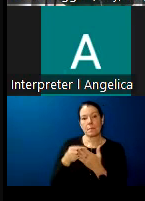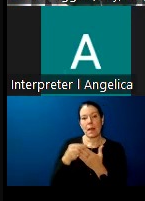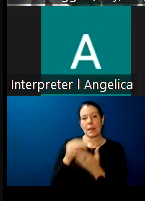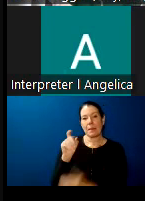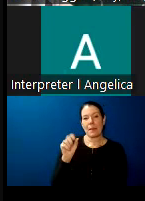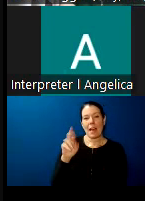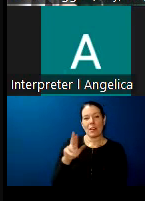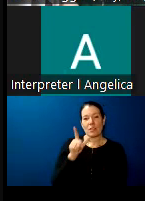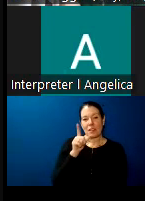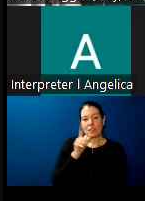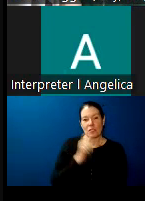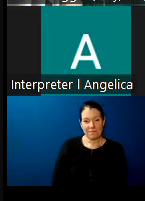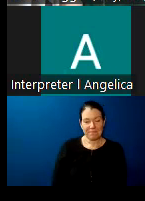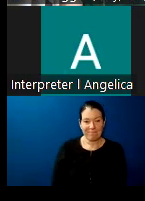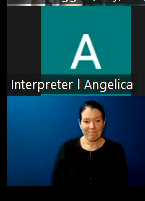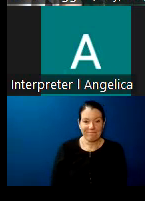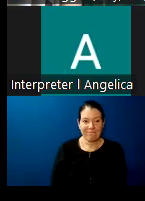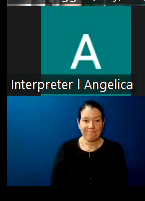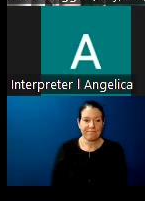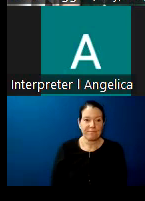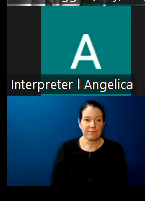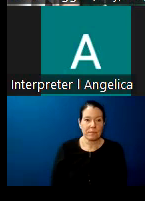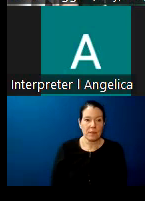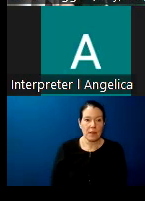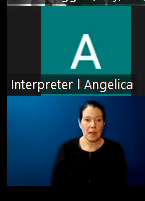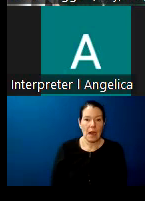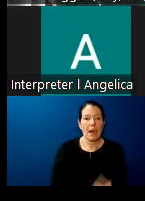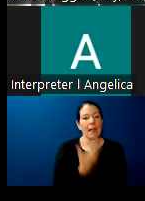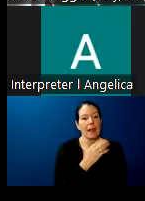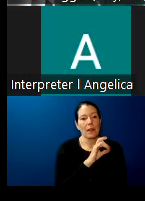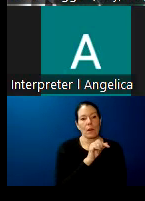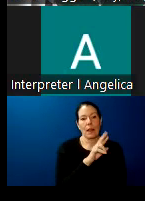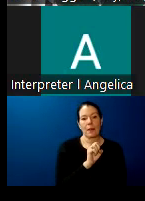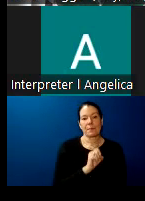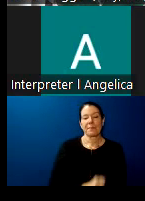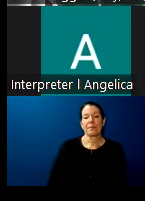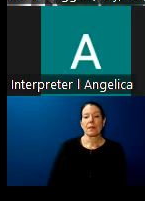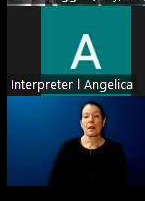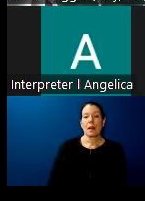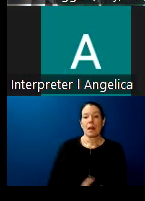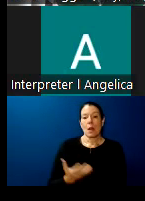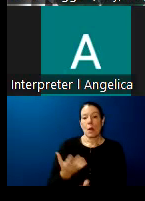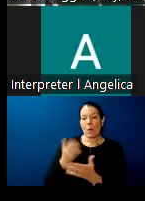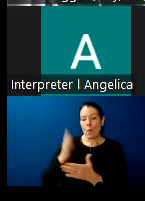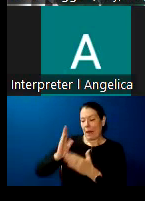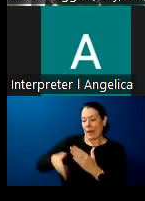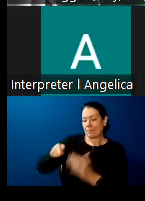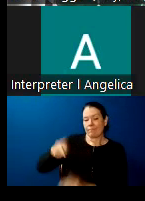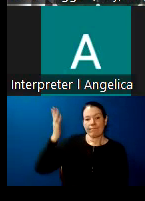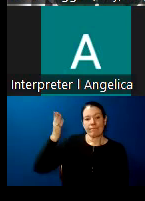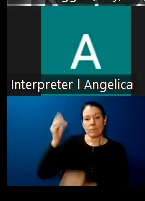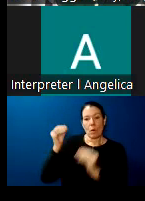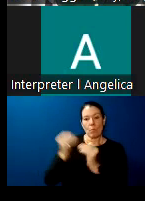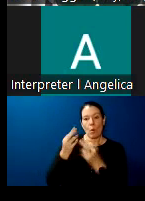Lunch and Learn series from last year. Great, thanks, Claire. So we want to end this presentation with some